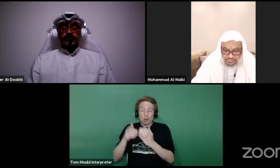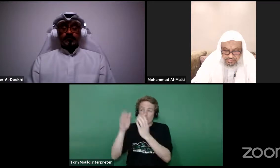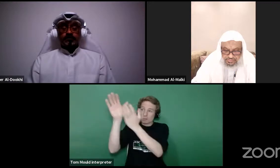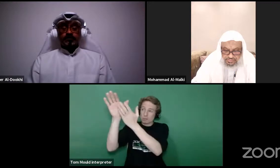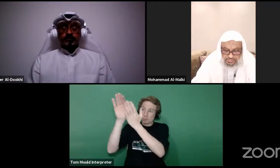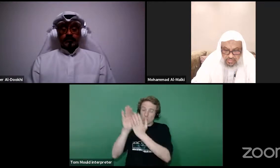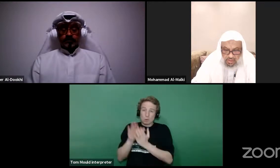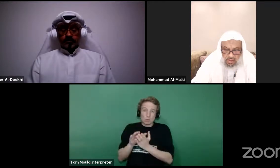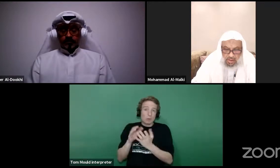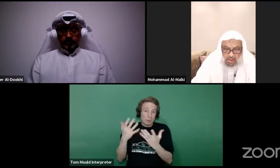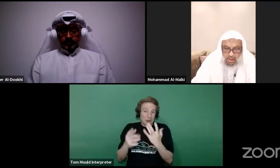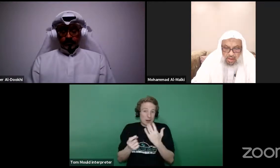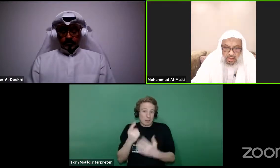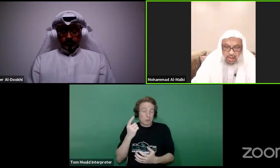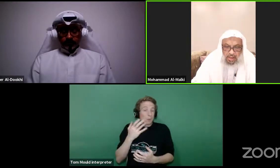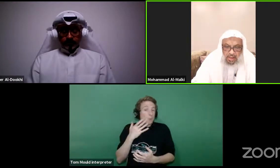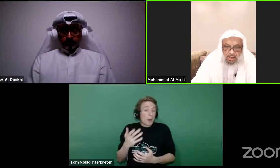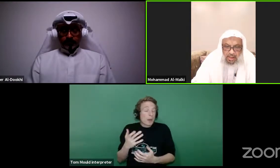Ramadan.